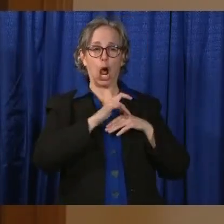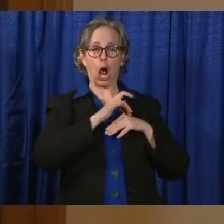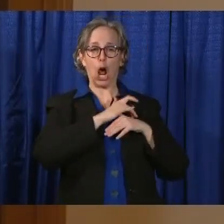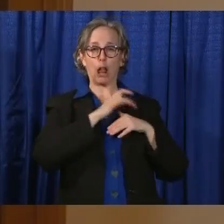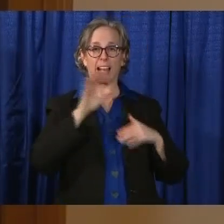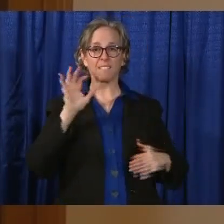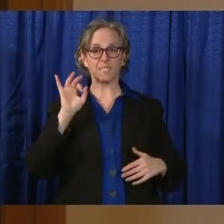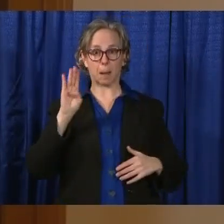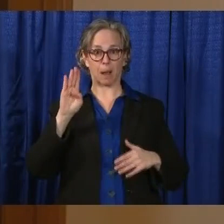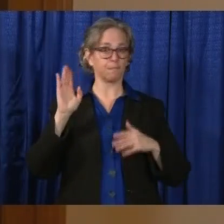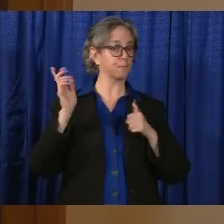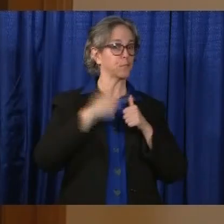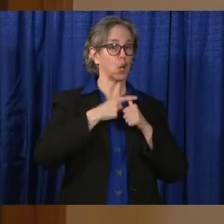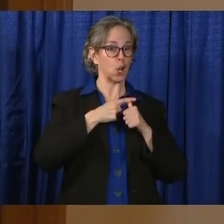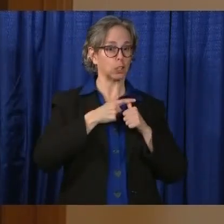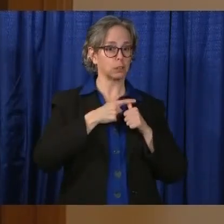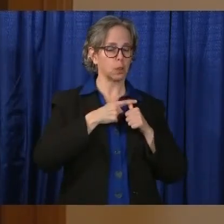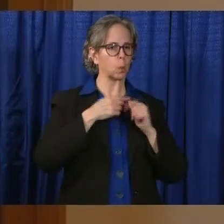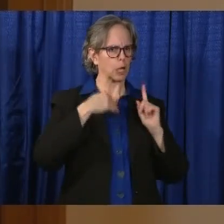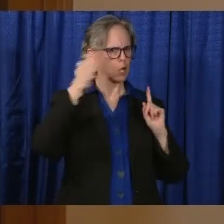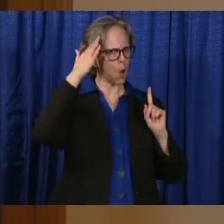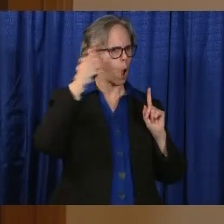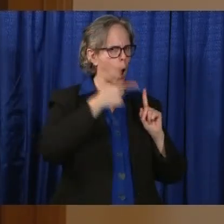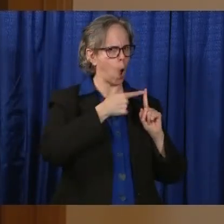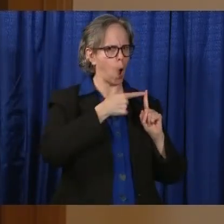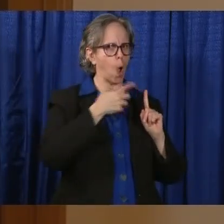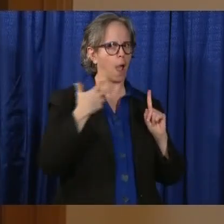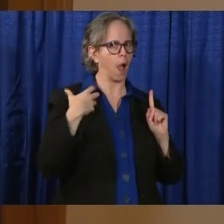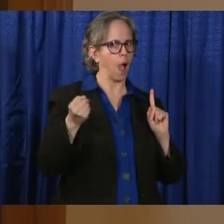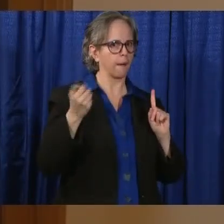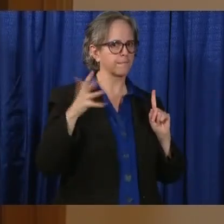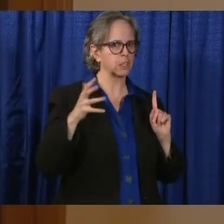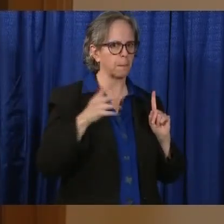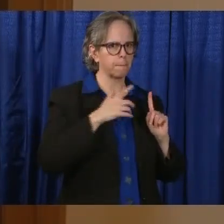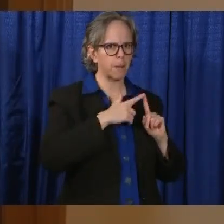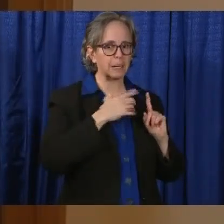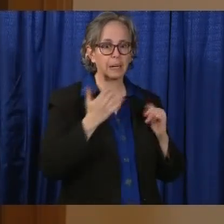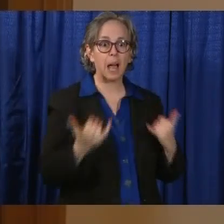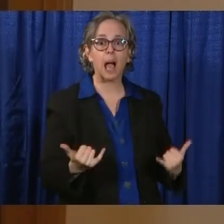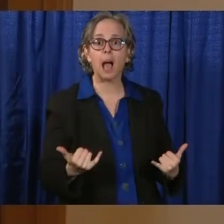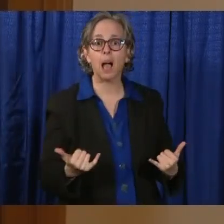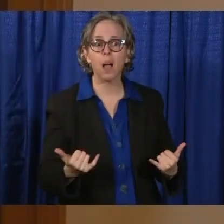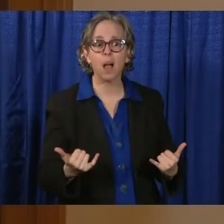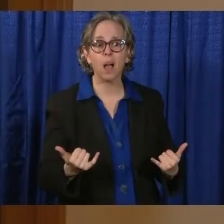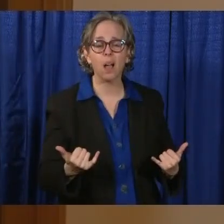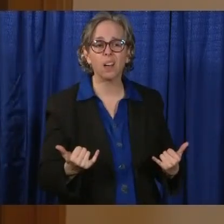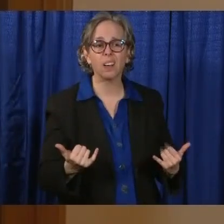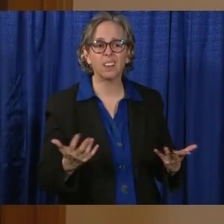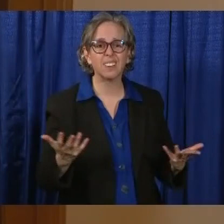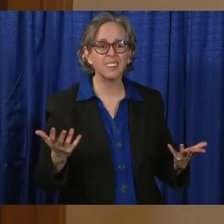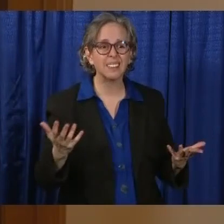that category have recovered. But at this point, we just have the data of those we knew.